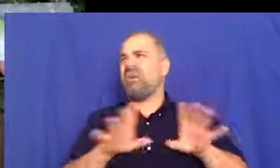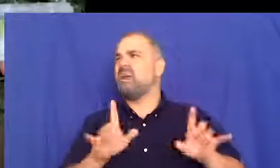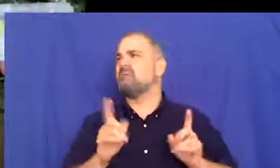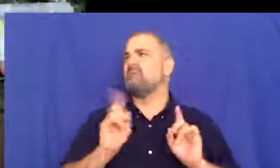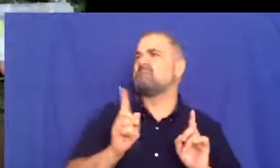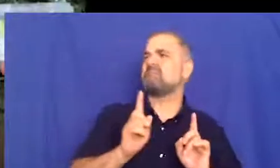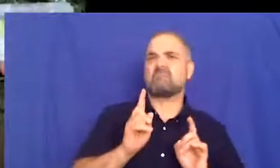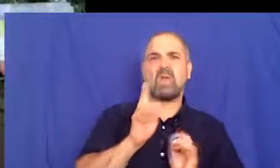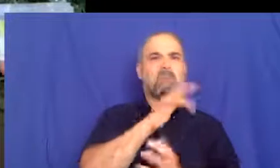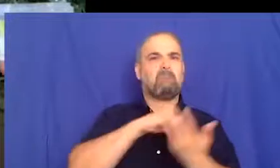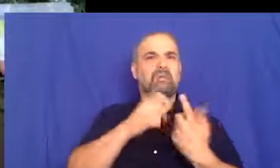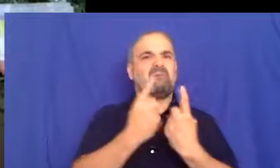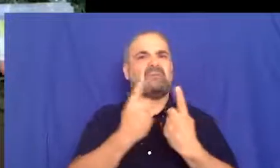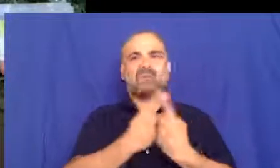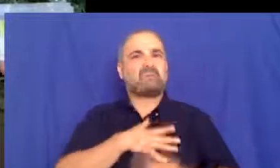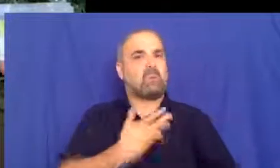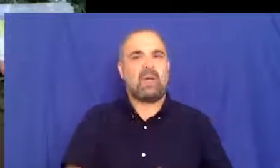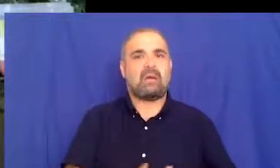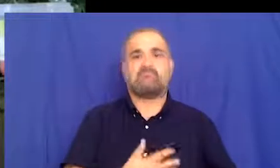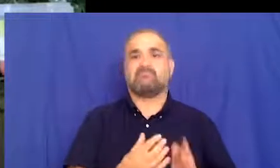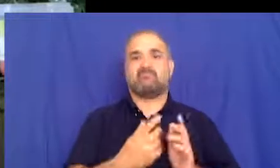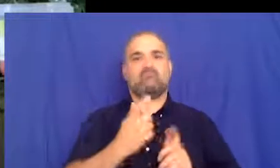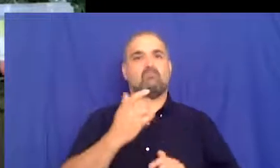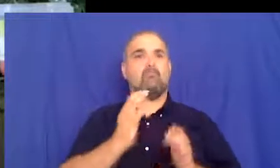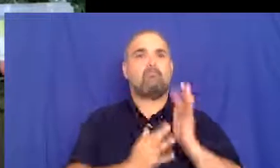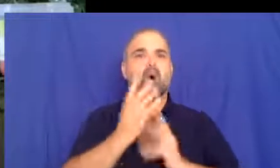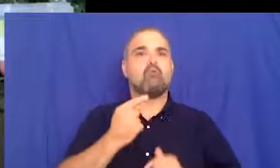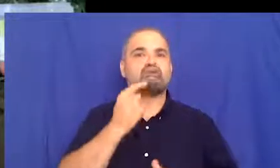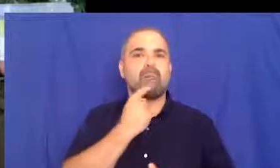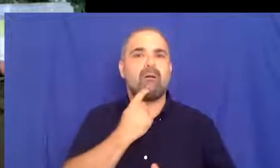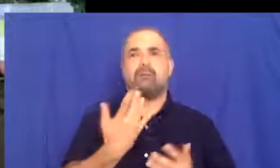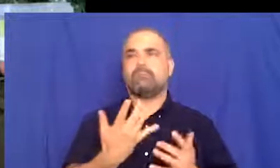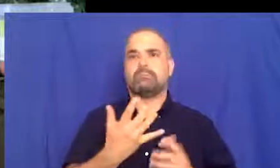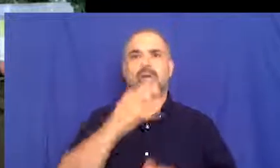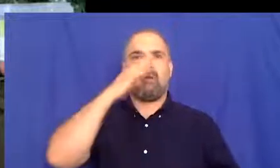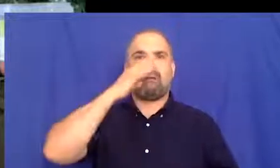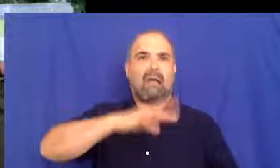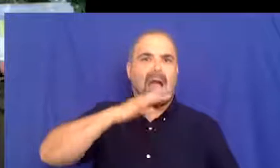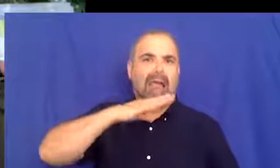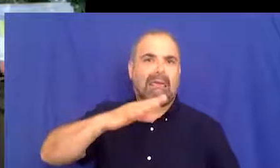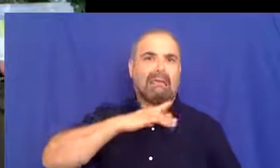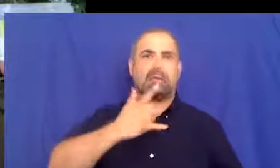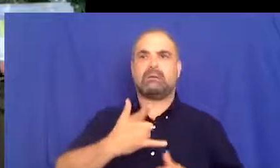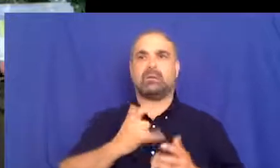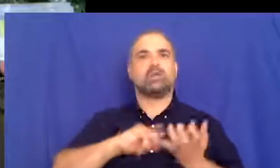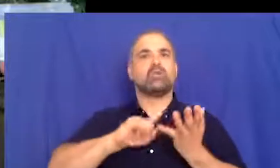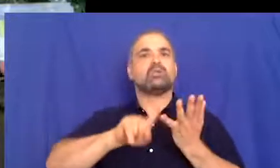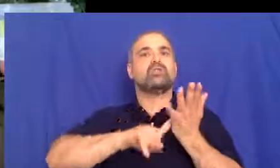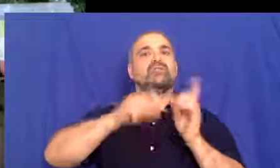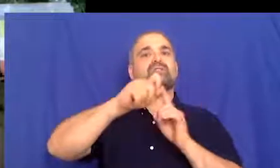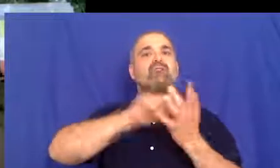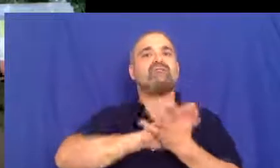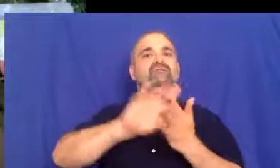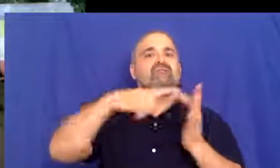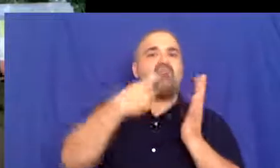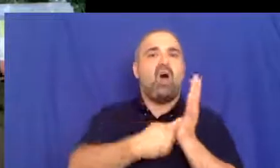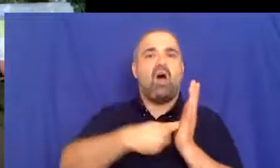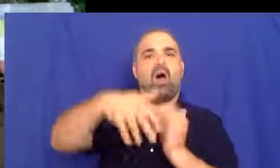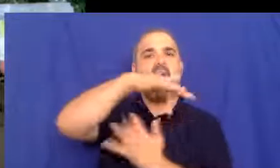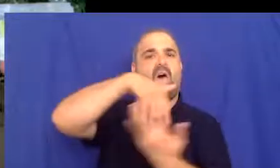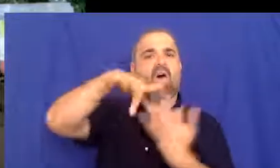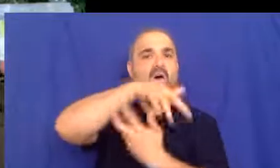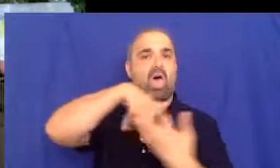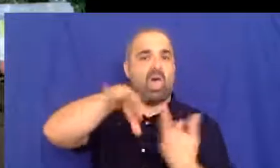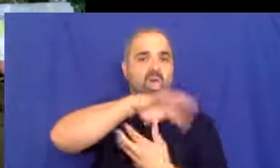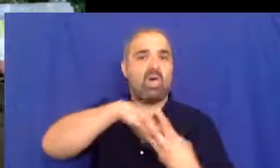smells something like a mixture of all the things we don't like, so burning rubber, garlic, sulphur, so like rotten eggs, all mixed